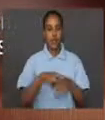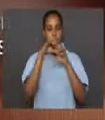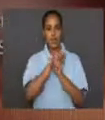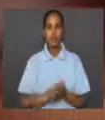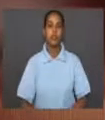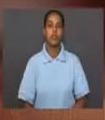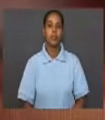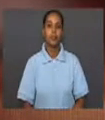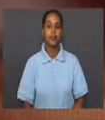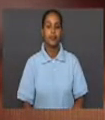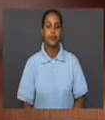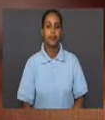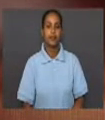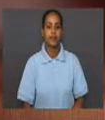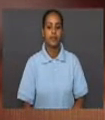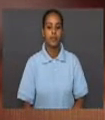Time's up.